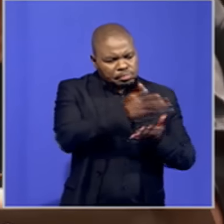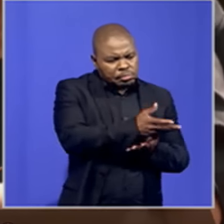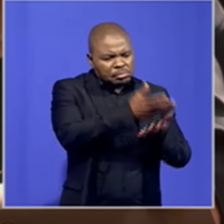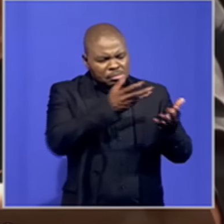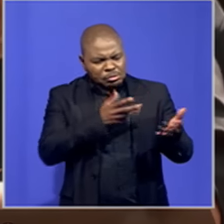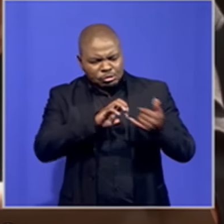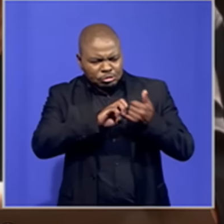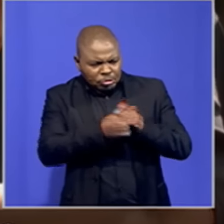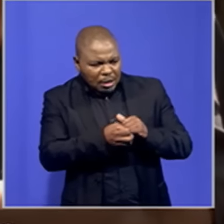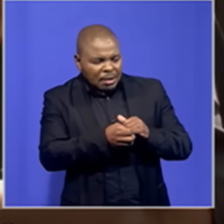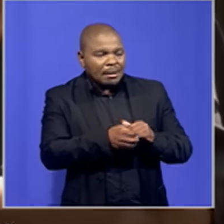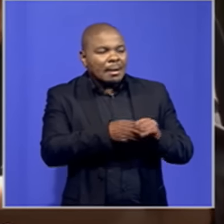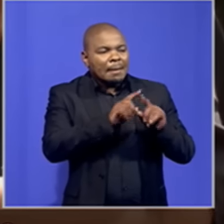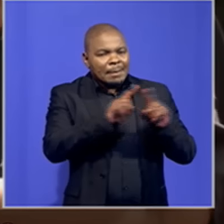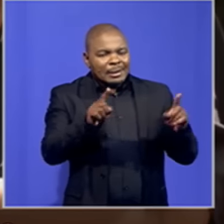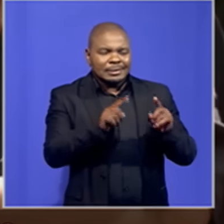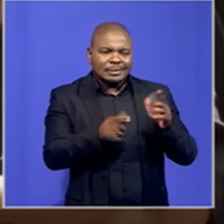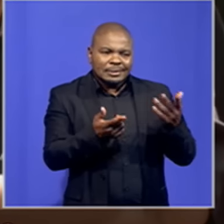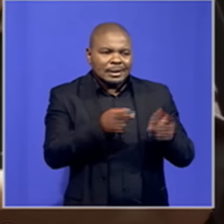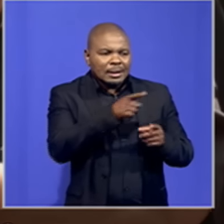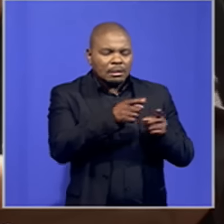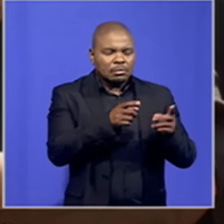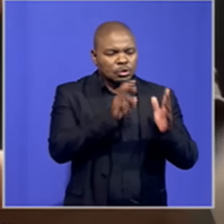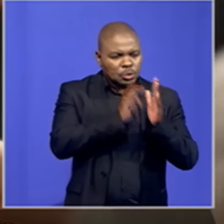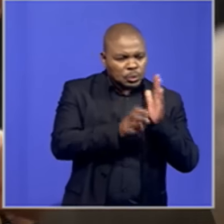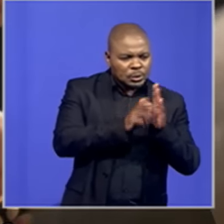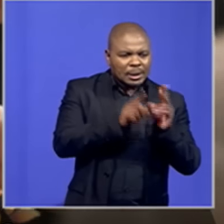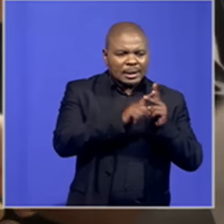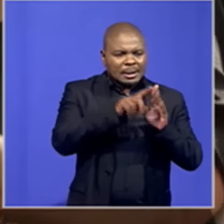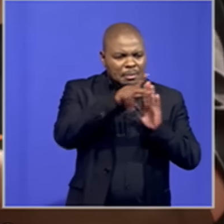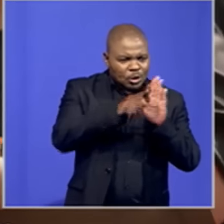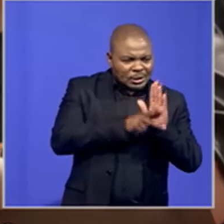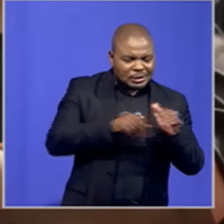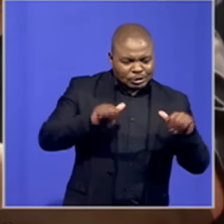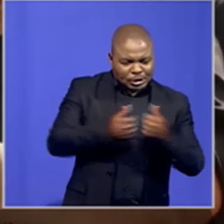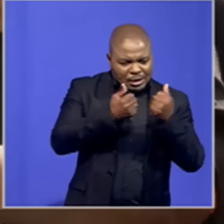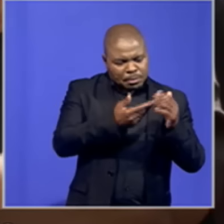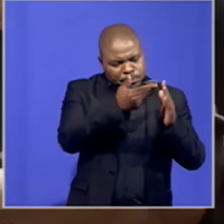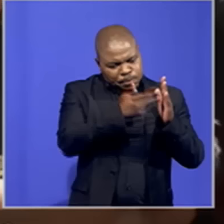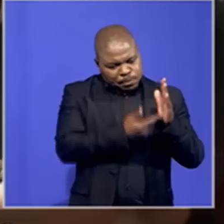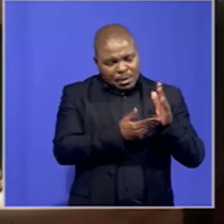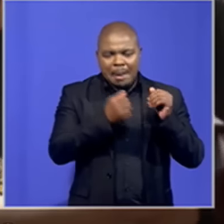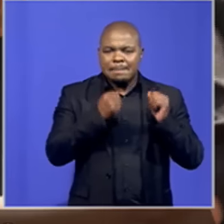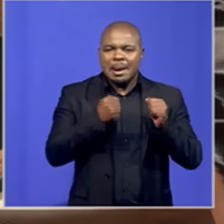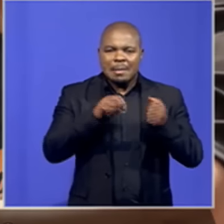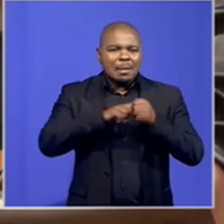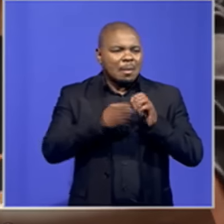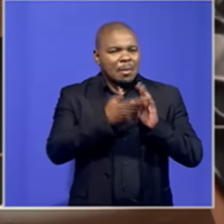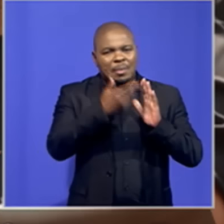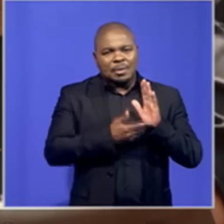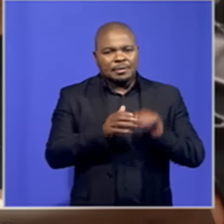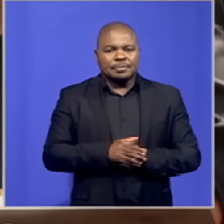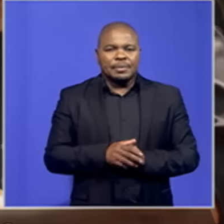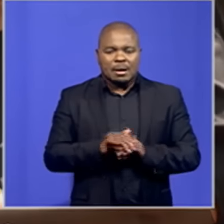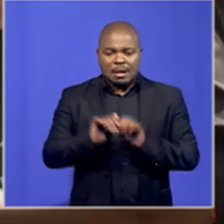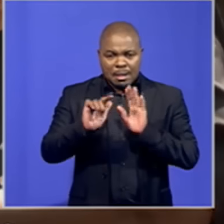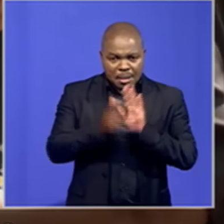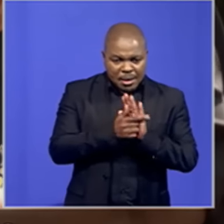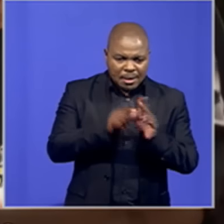attempts, key operational, regulatory and policy challenges remain unresolved. Legal